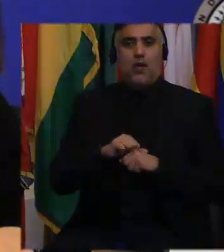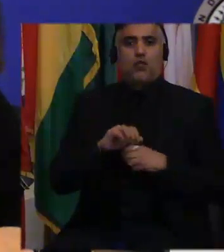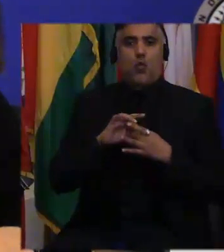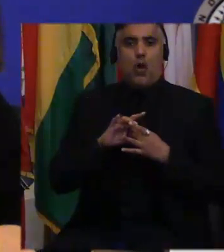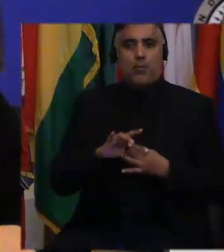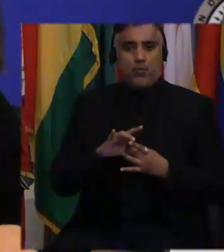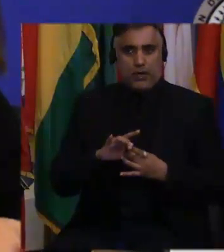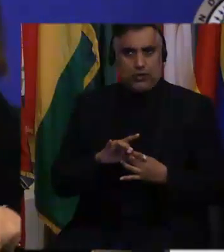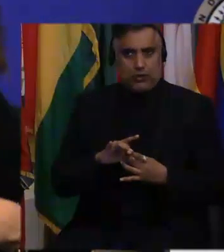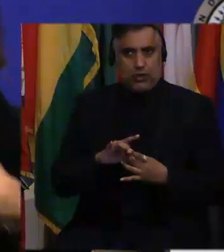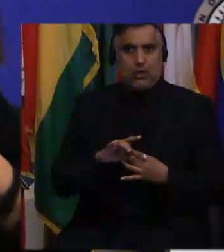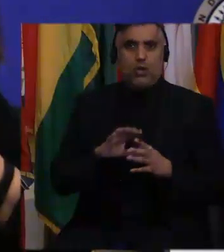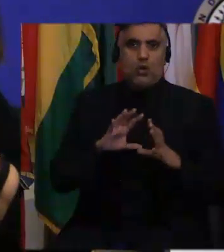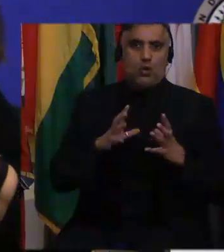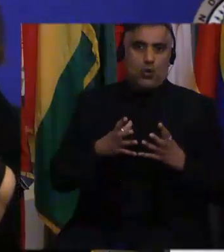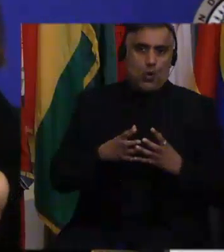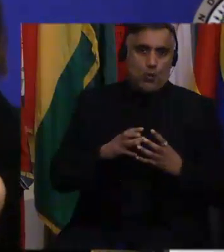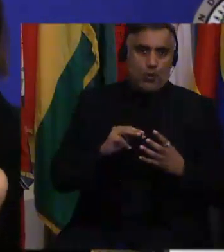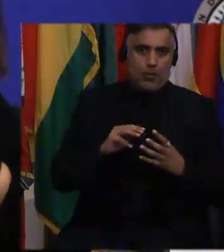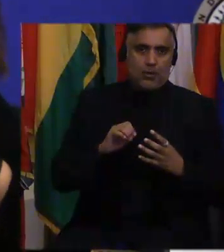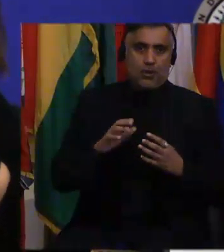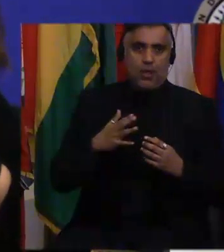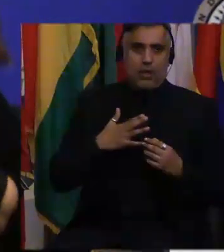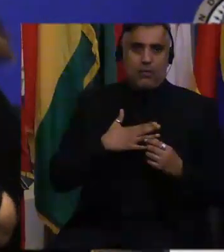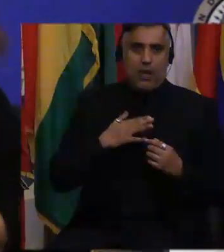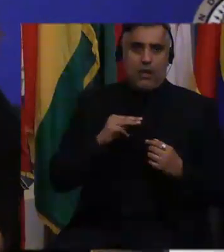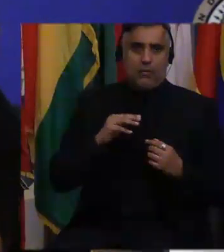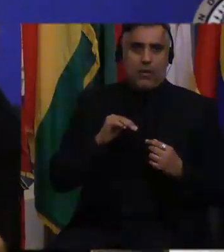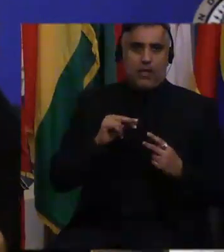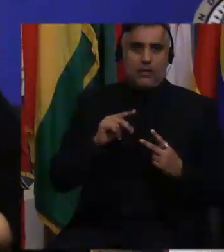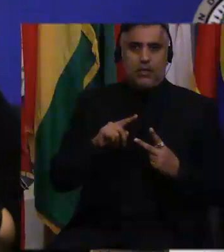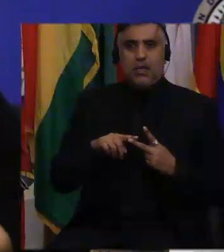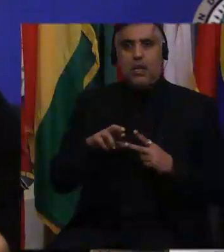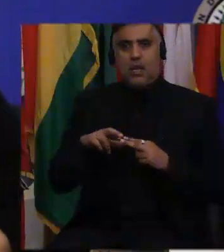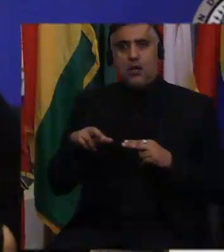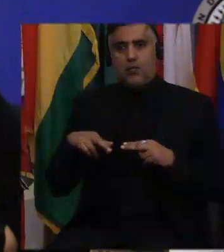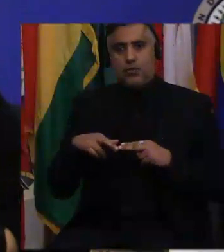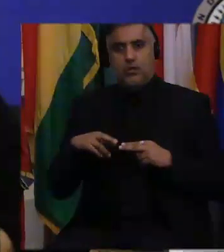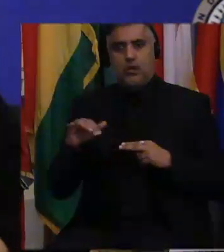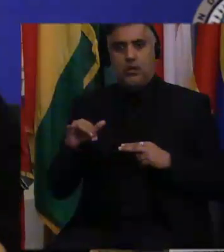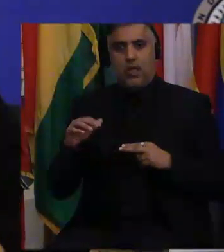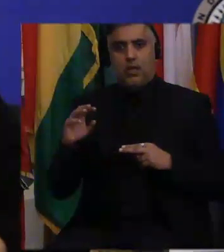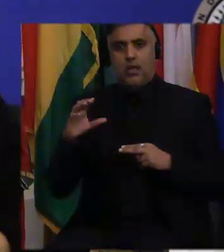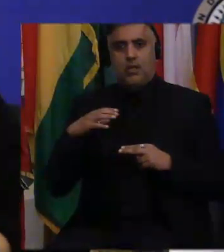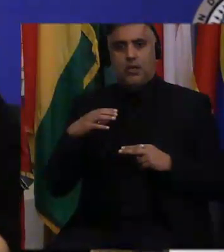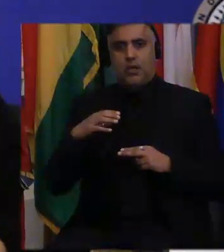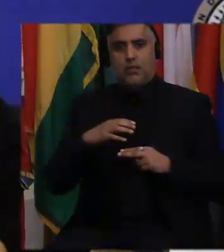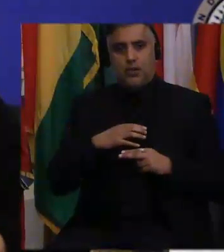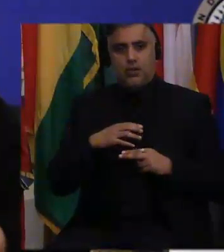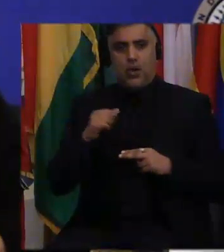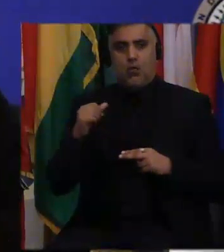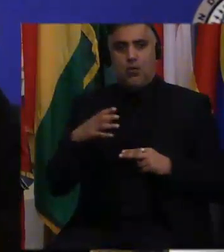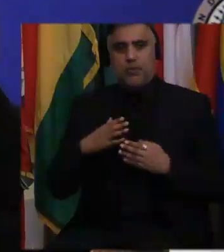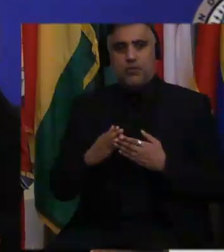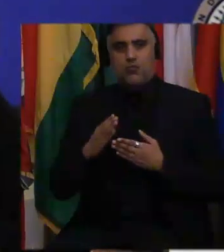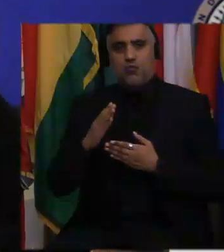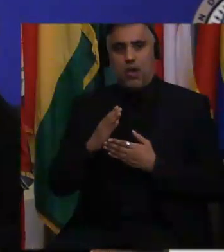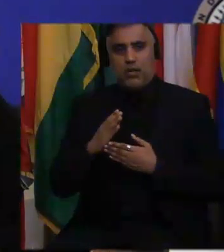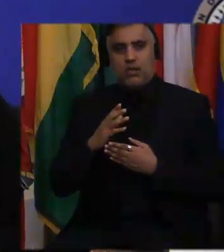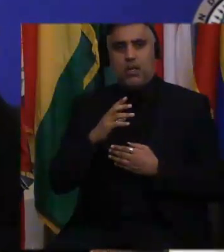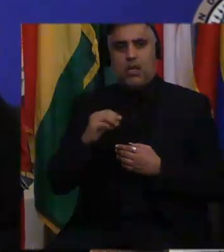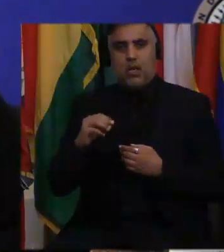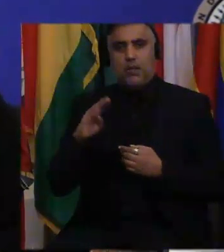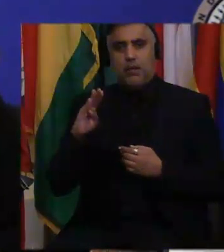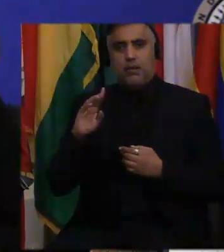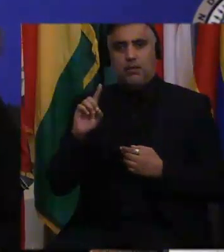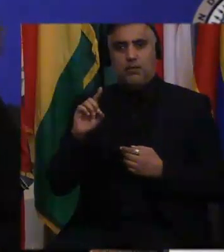cooperation between global mechanisms like my mandate and regional mechanisms like Commission on Women's Rights and